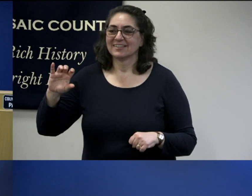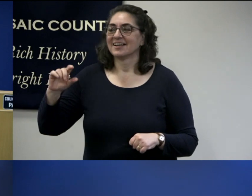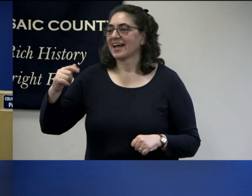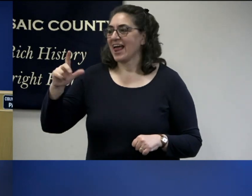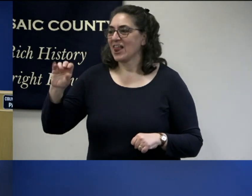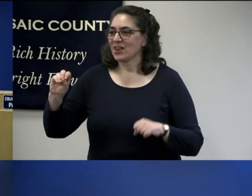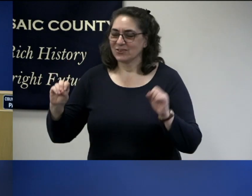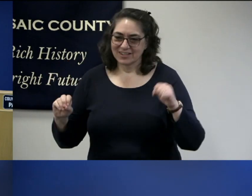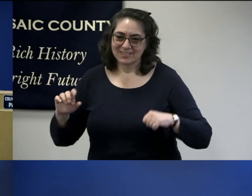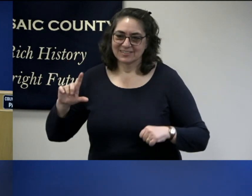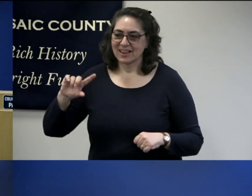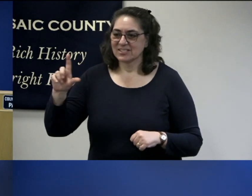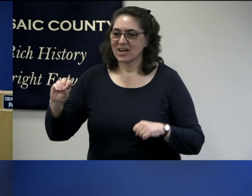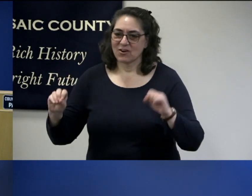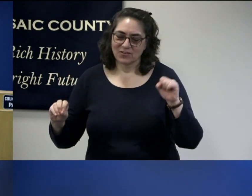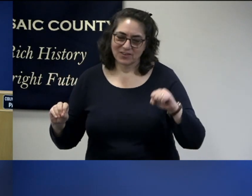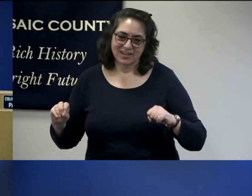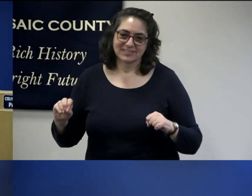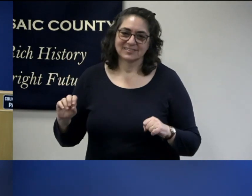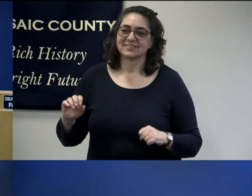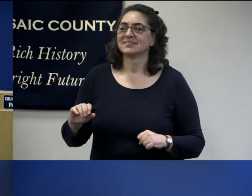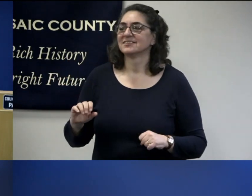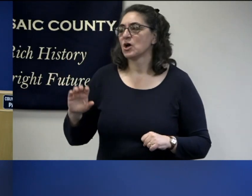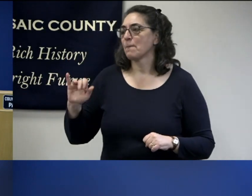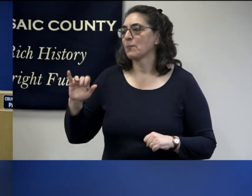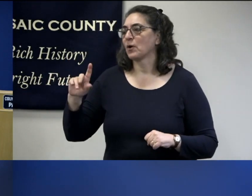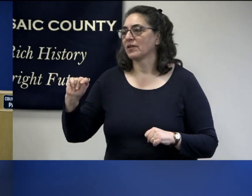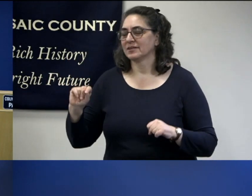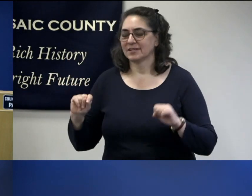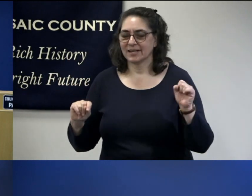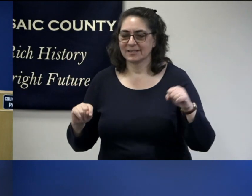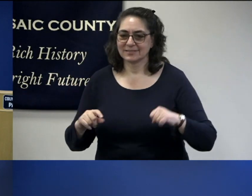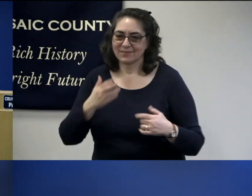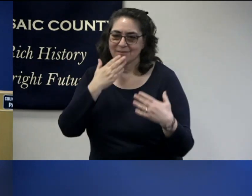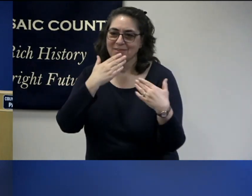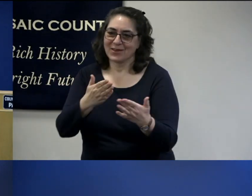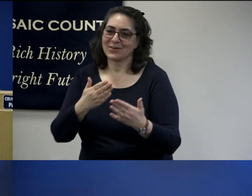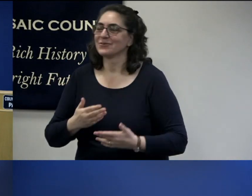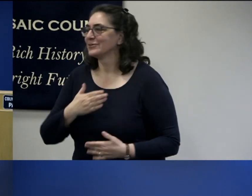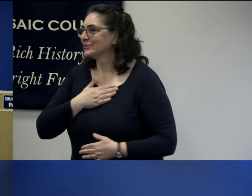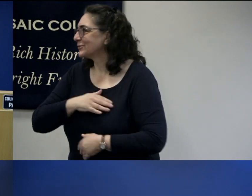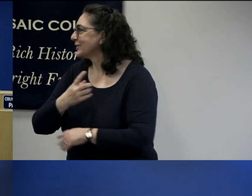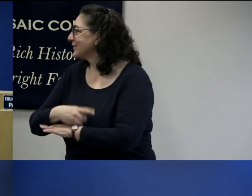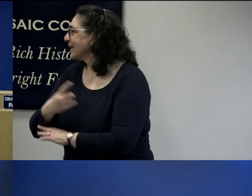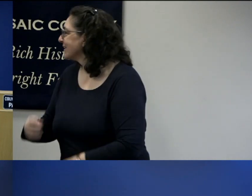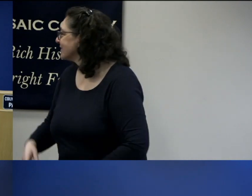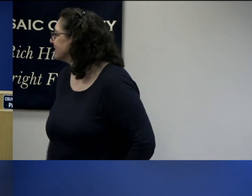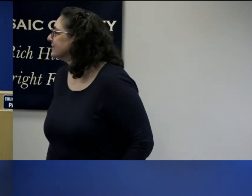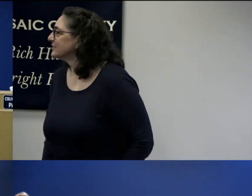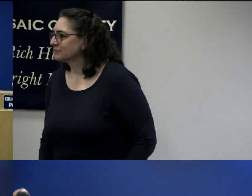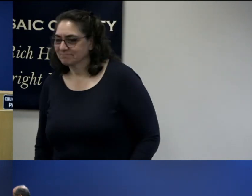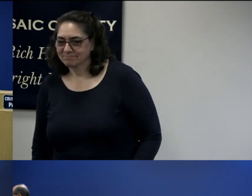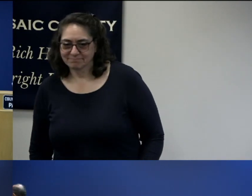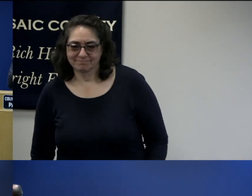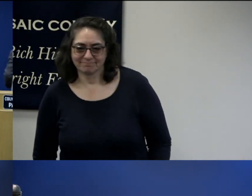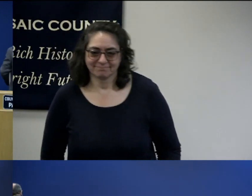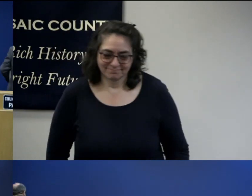Director Lazara? Yes. Director Bartlett? Yes. Thank you very much. Have a good day. Thank you,